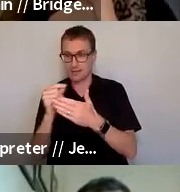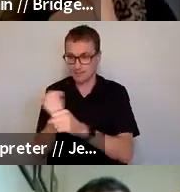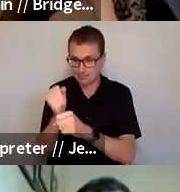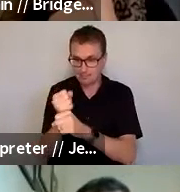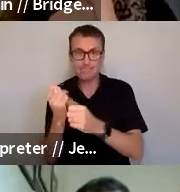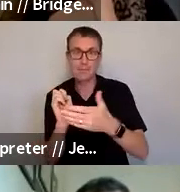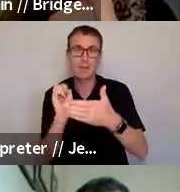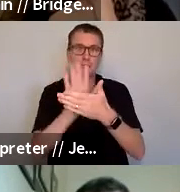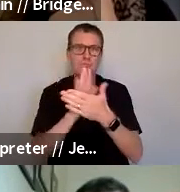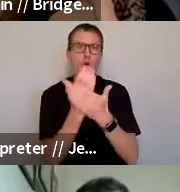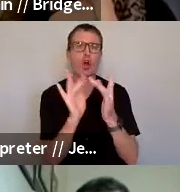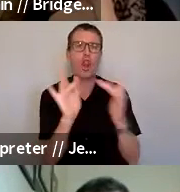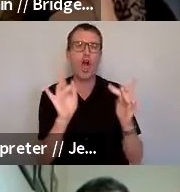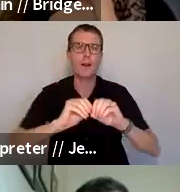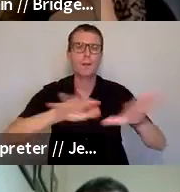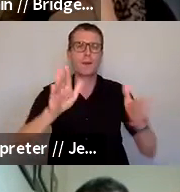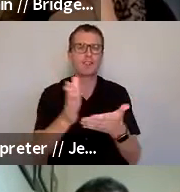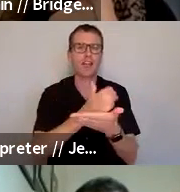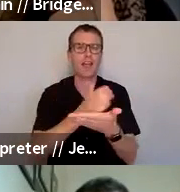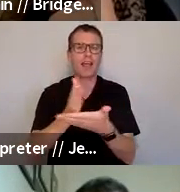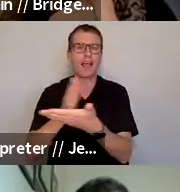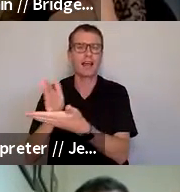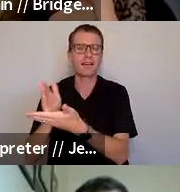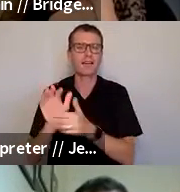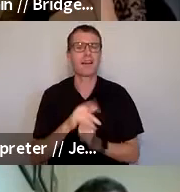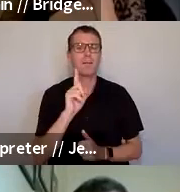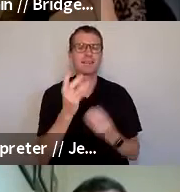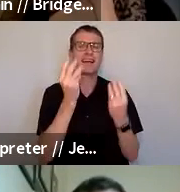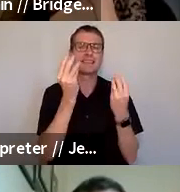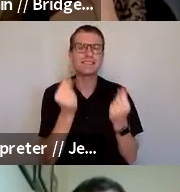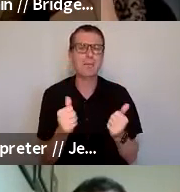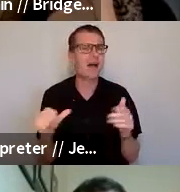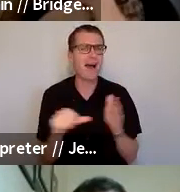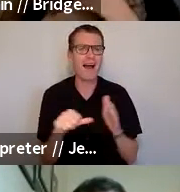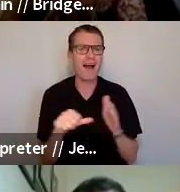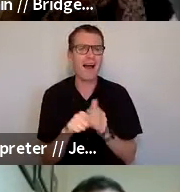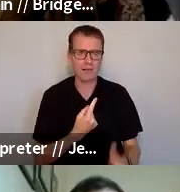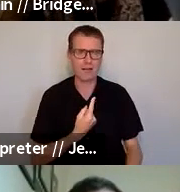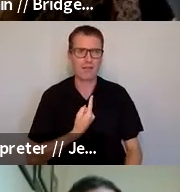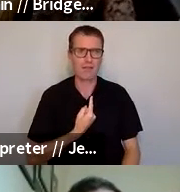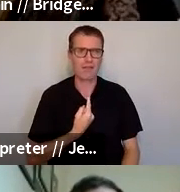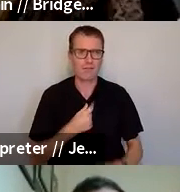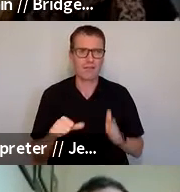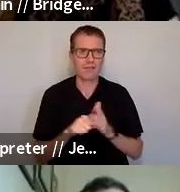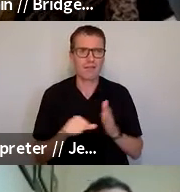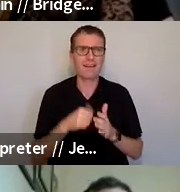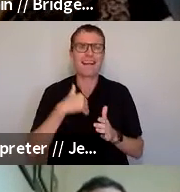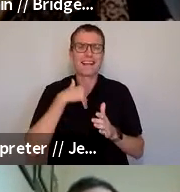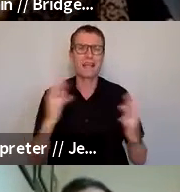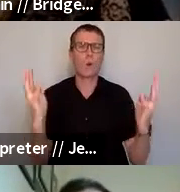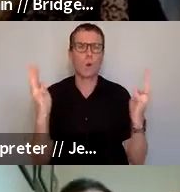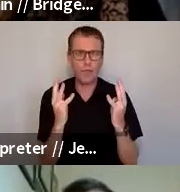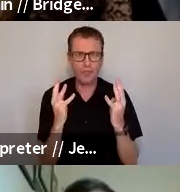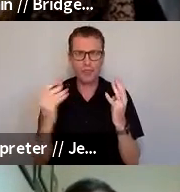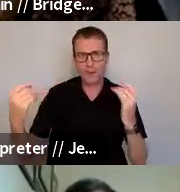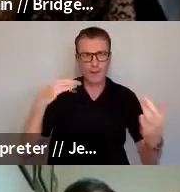need support to be in an environment with other practitioners to be able to create the work. And right now you can't do that. It's not,